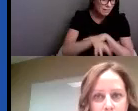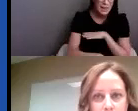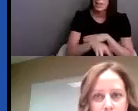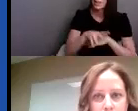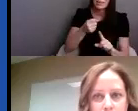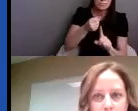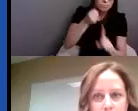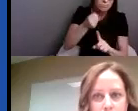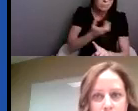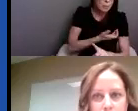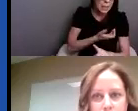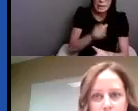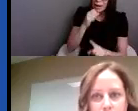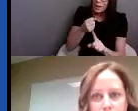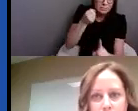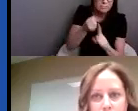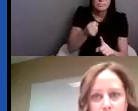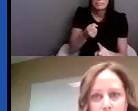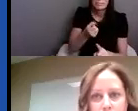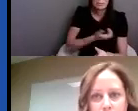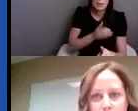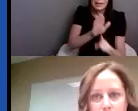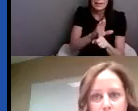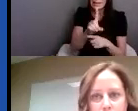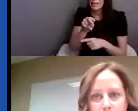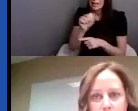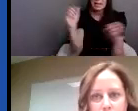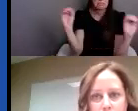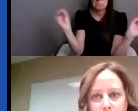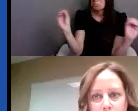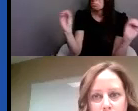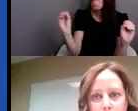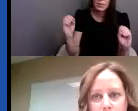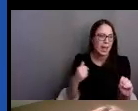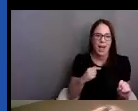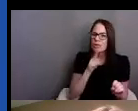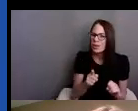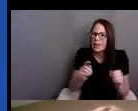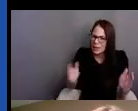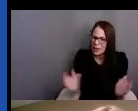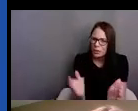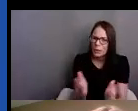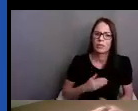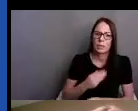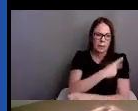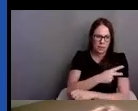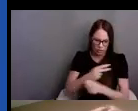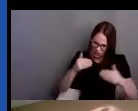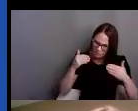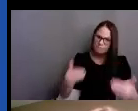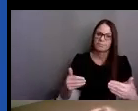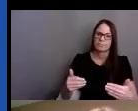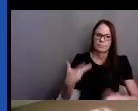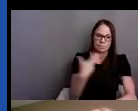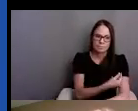baby's DNA, anything like that. So I generally really encourage my patients to get vaccinated when they're